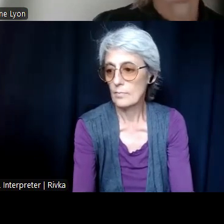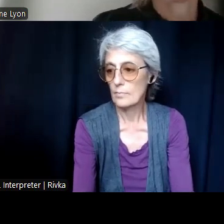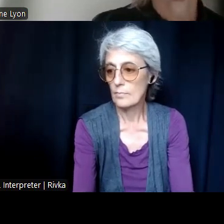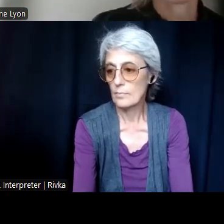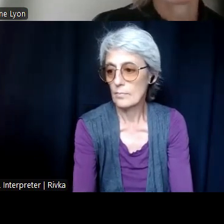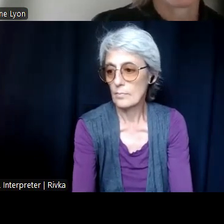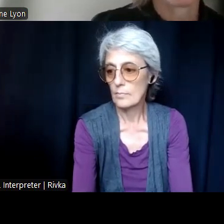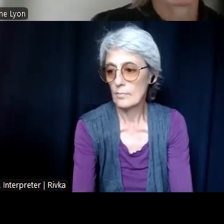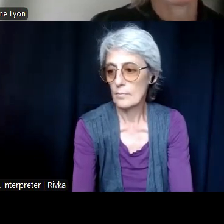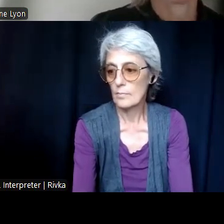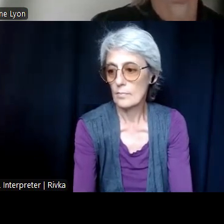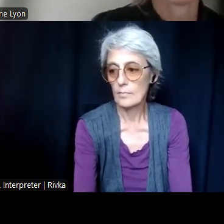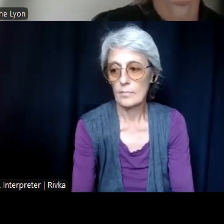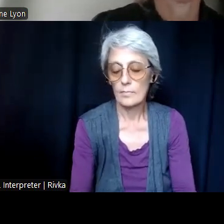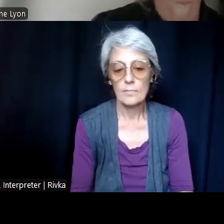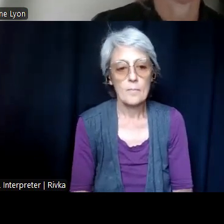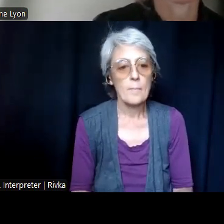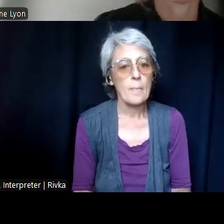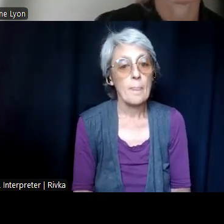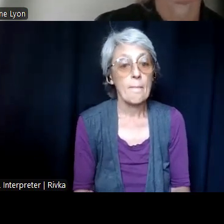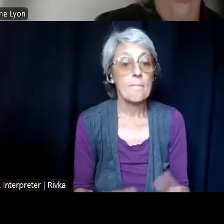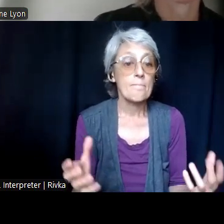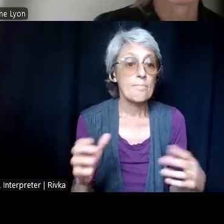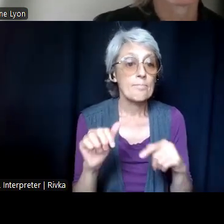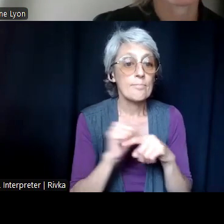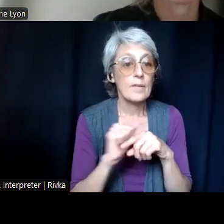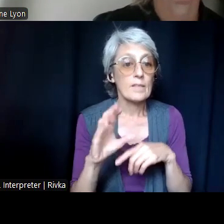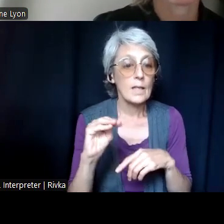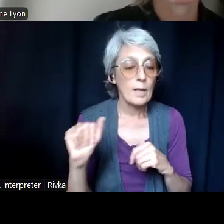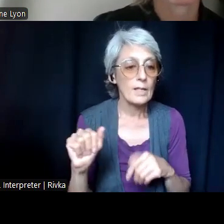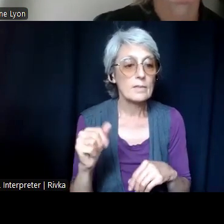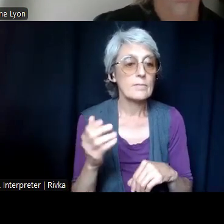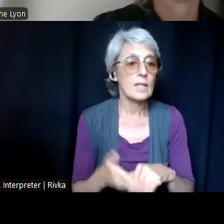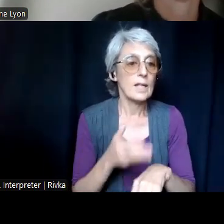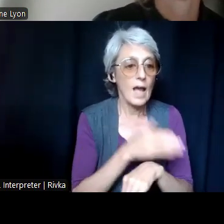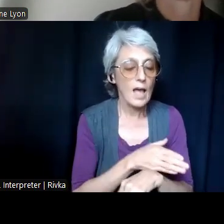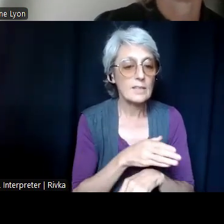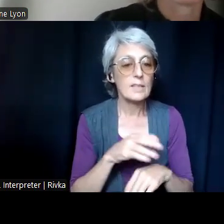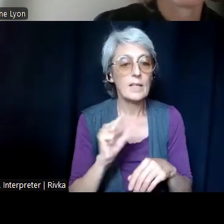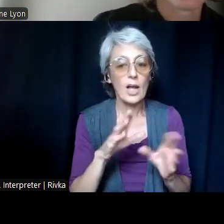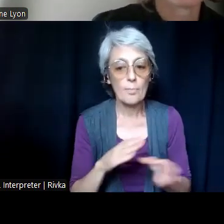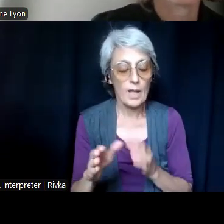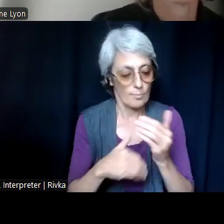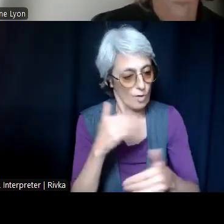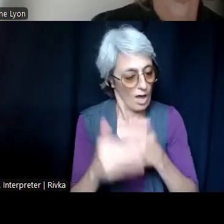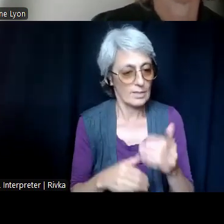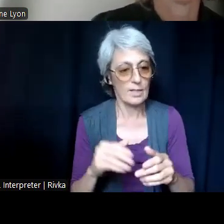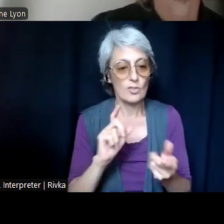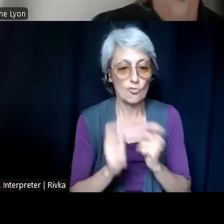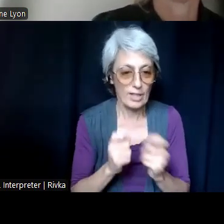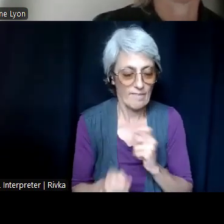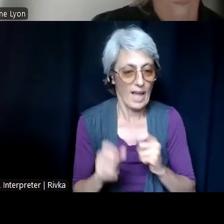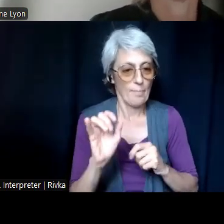for CMAs? How does that need to be revamped? Enhancing our care planning process, strengthening the